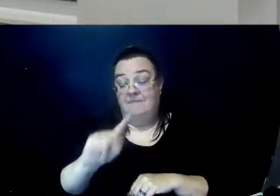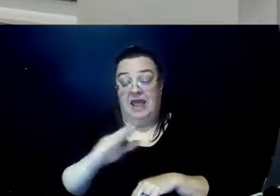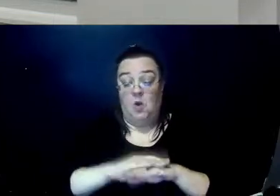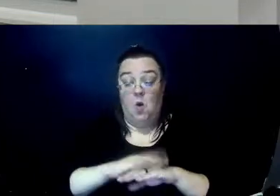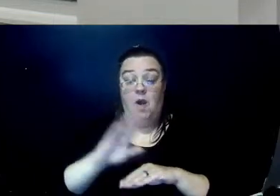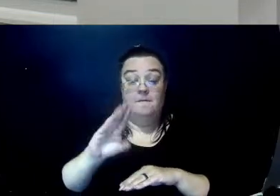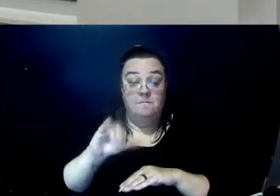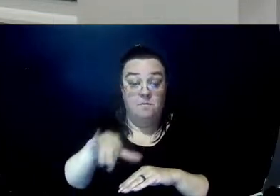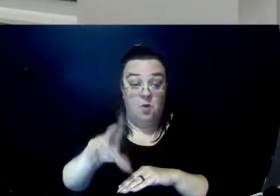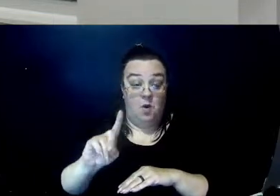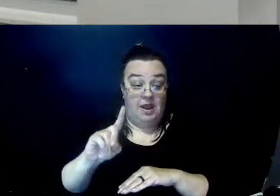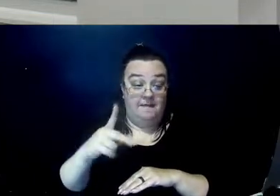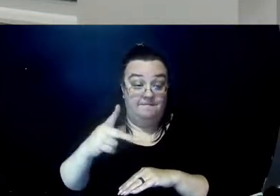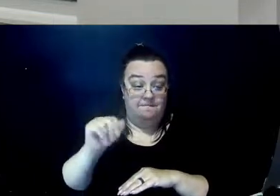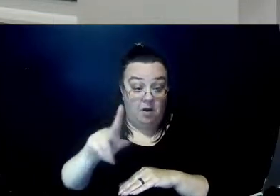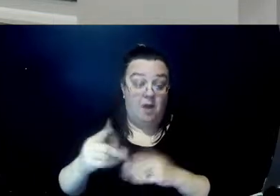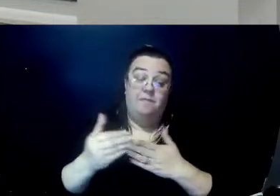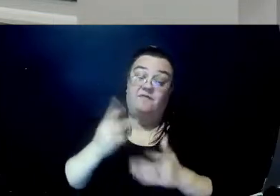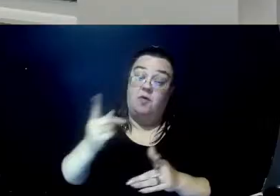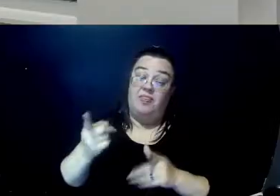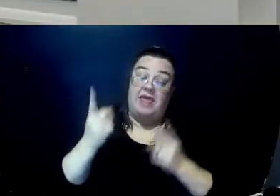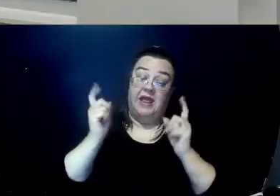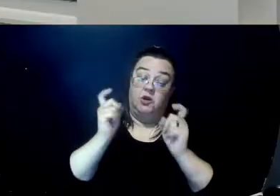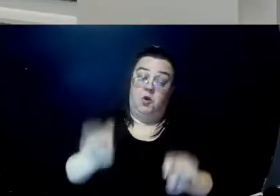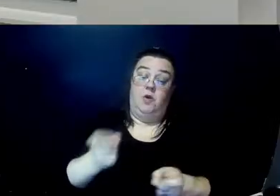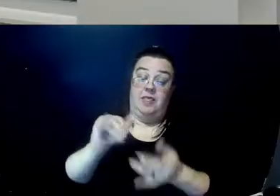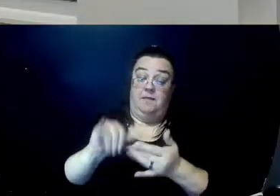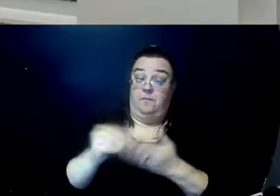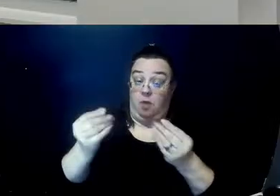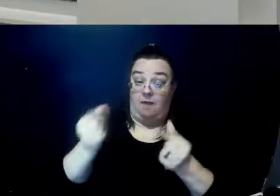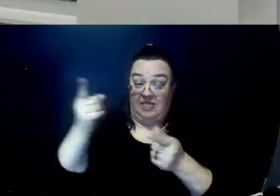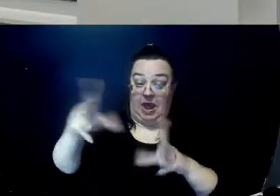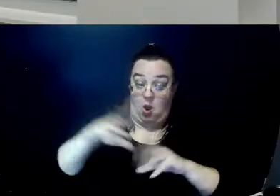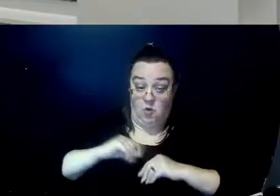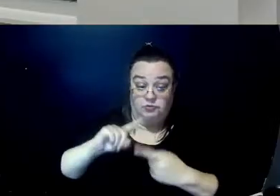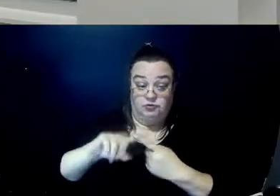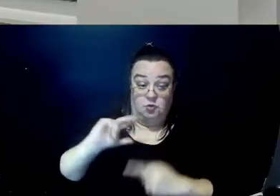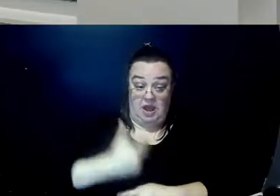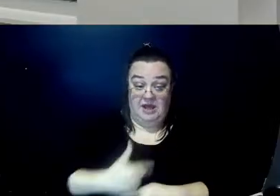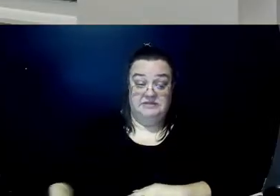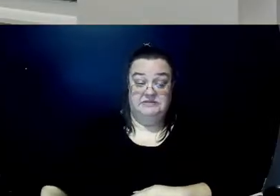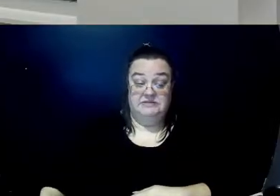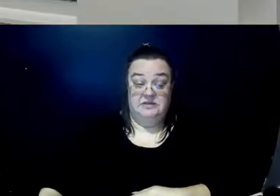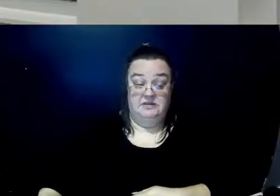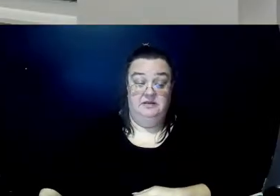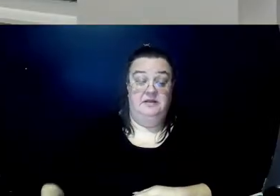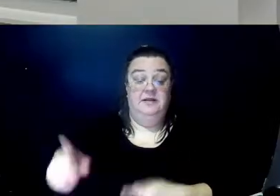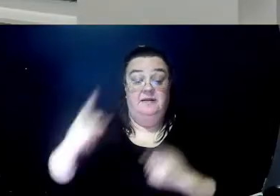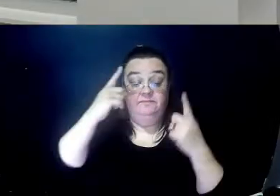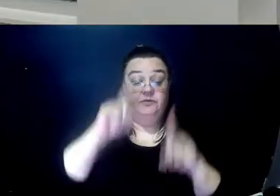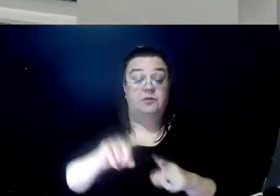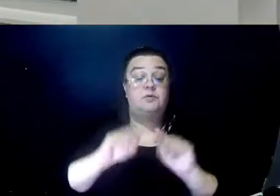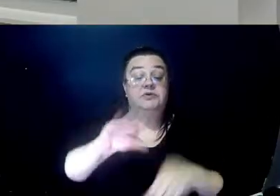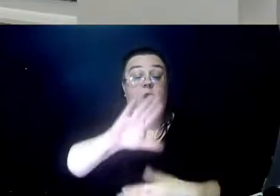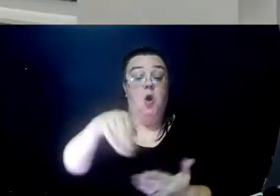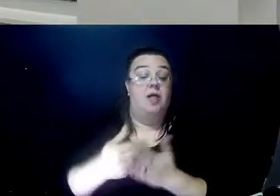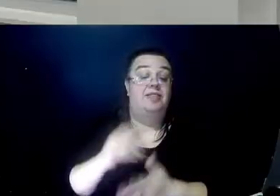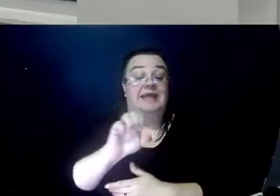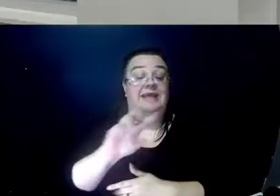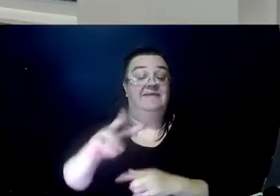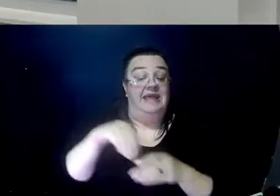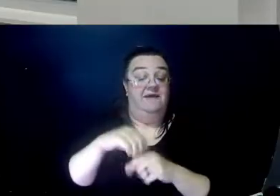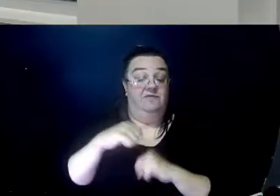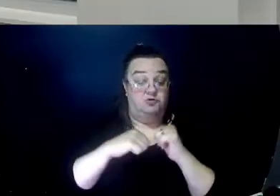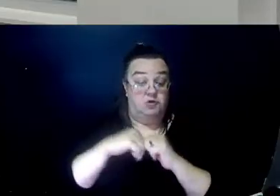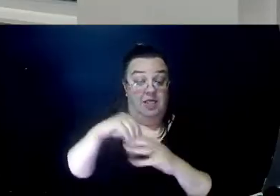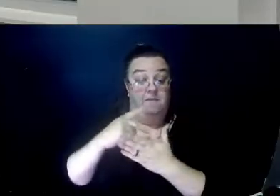And they've agreed to install all of the EV infrastructure in the parking lot for the Amazon vans to be all